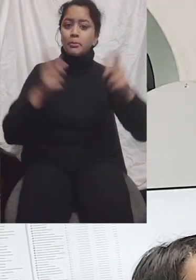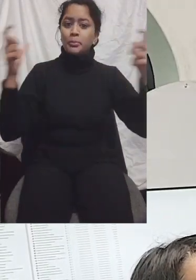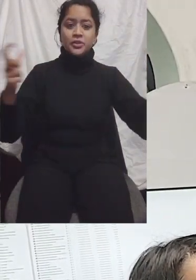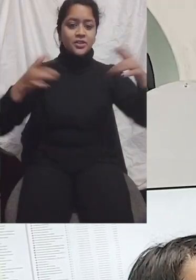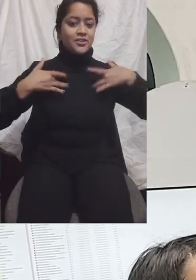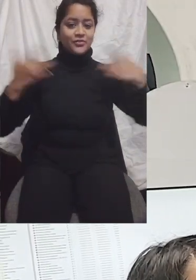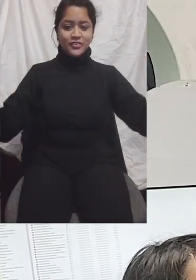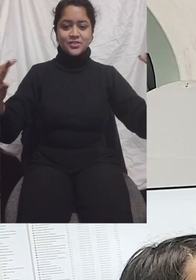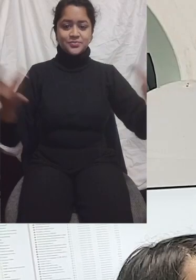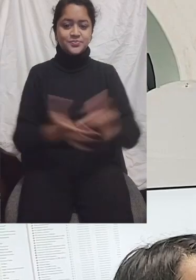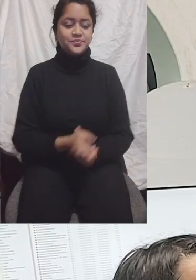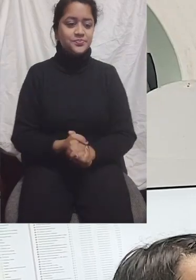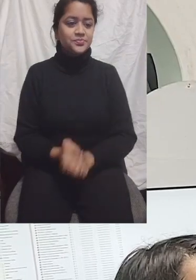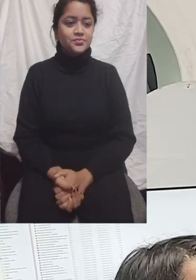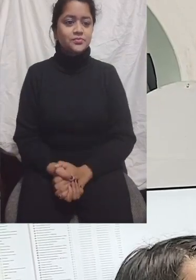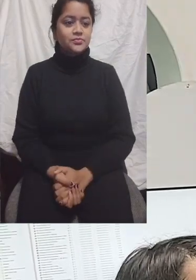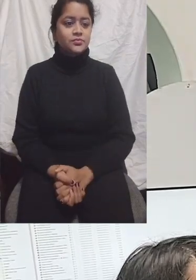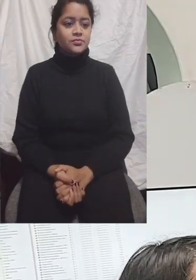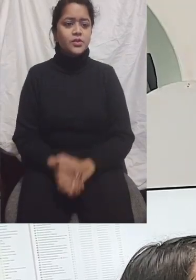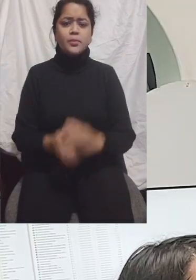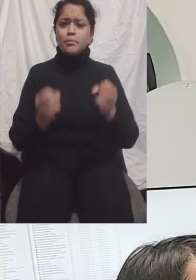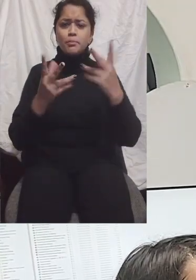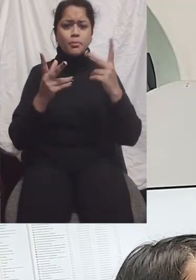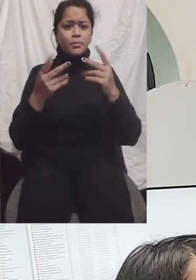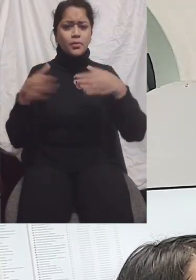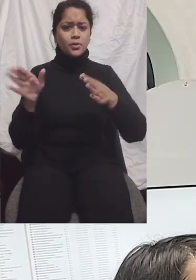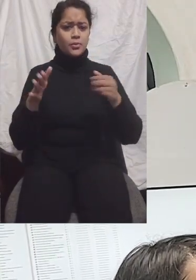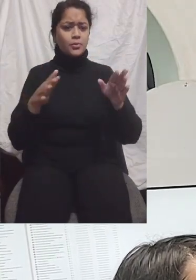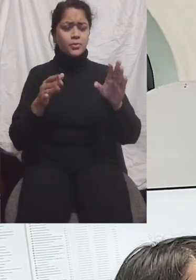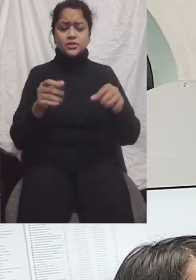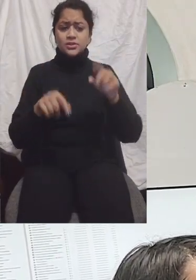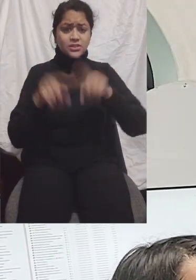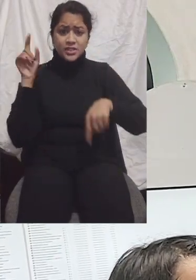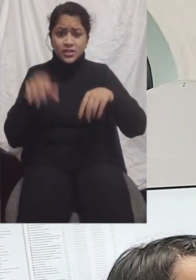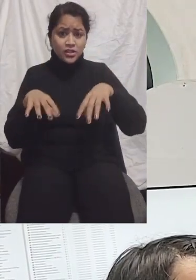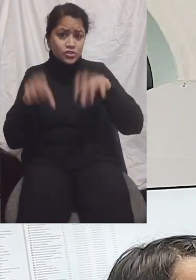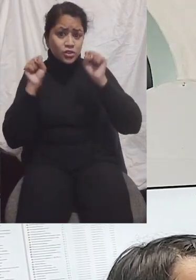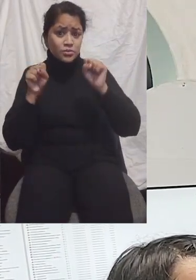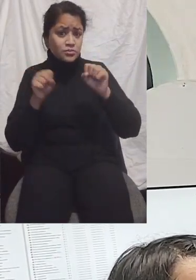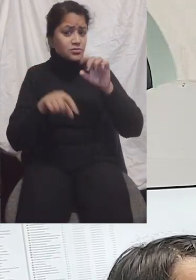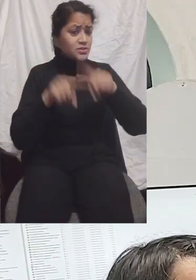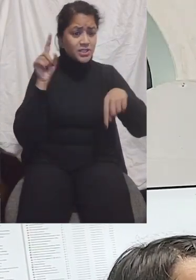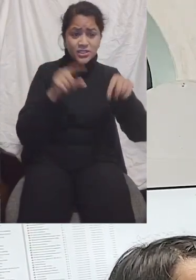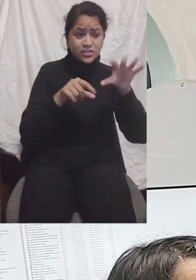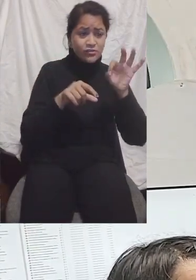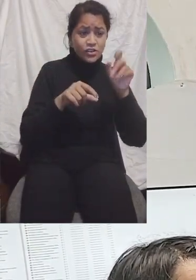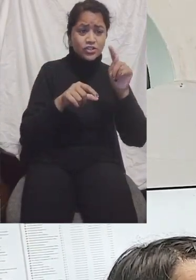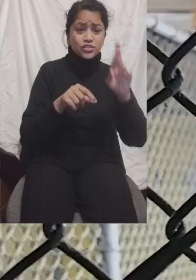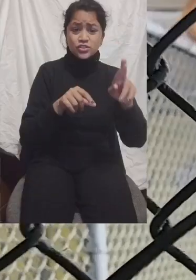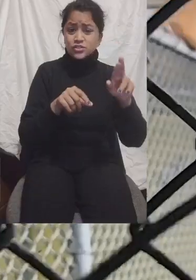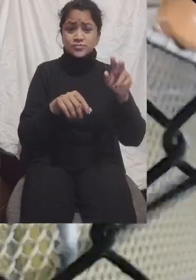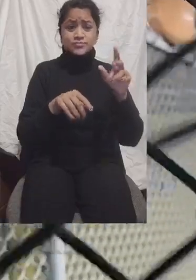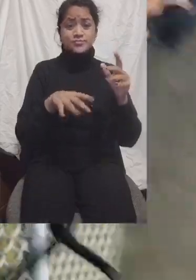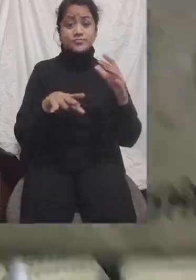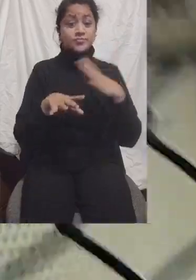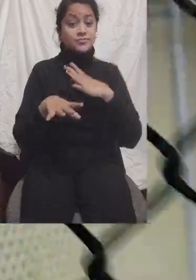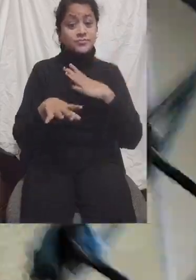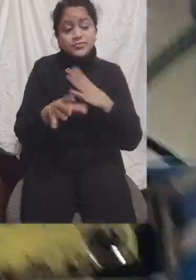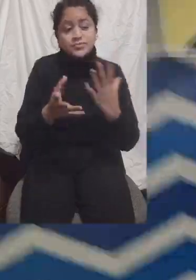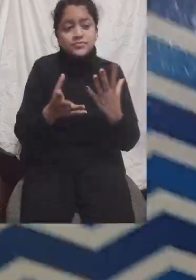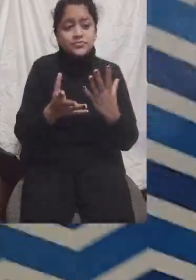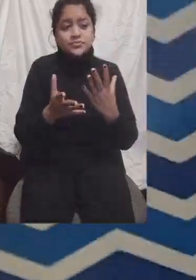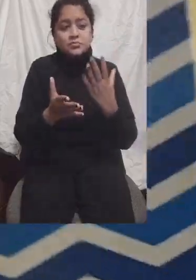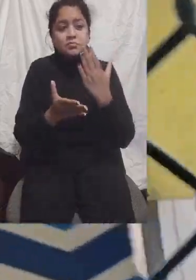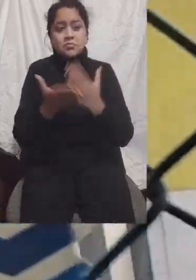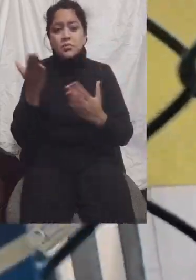that way. It's our main, So then those things people can help in many different ways. If people cannot adopt, if people cannot foster, because some of